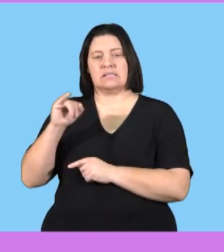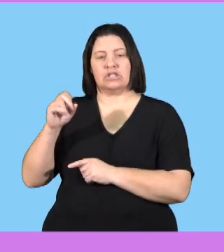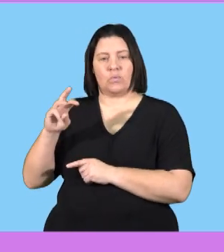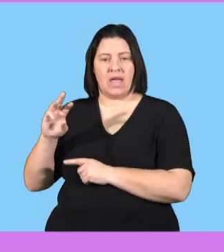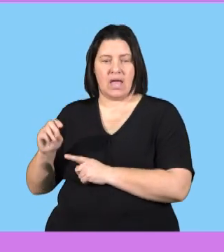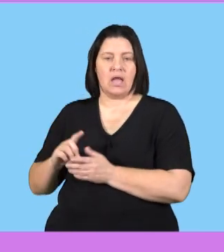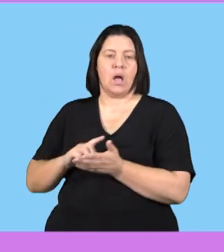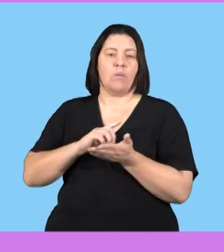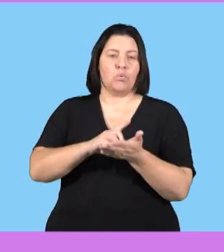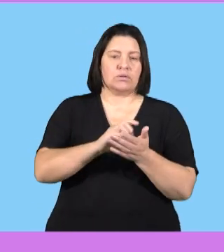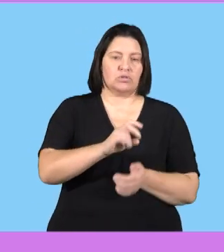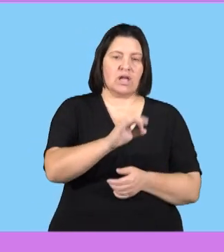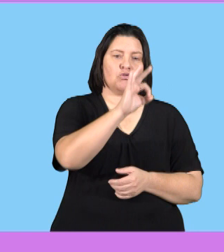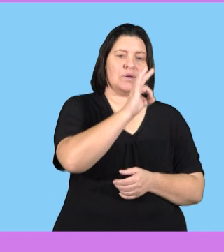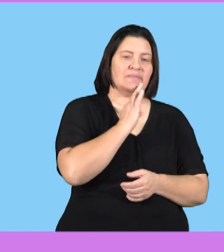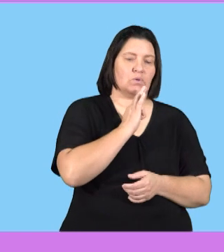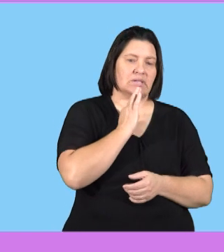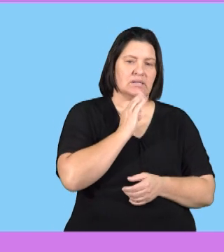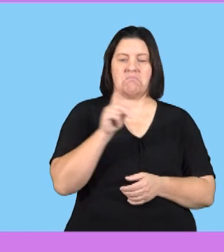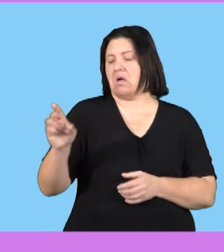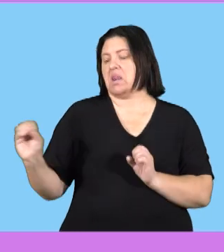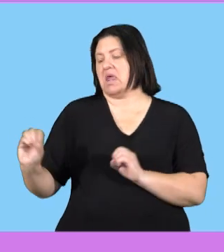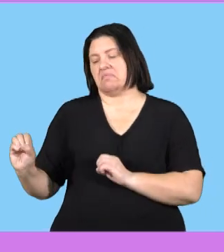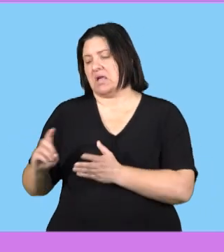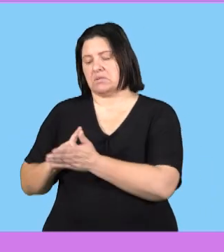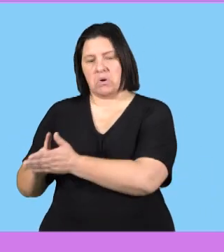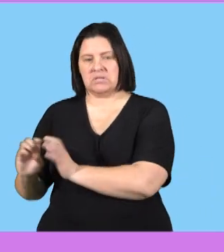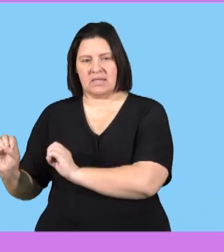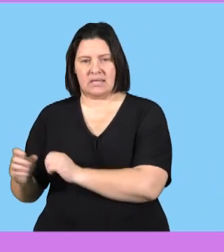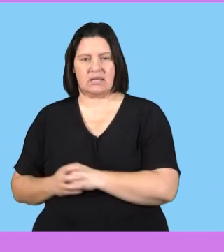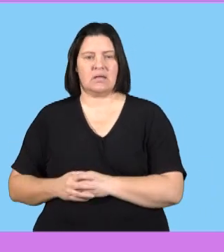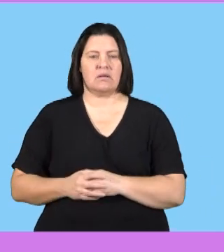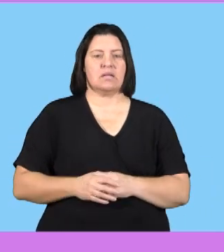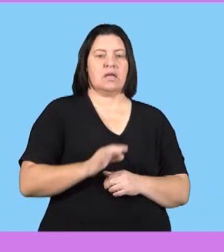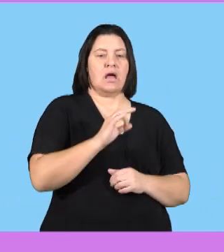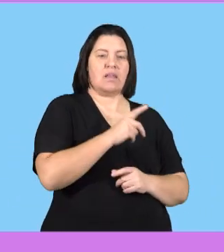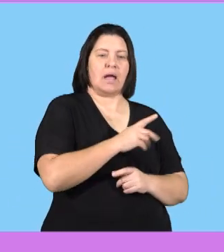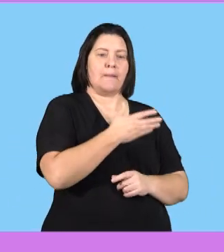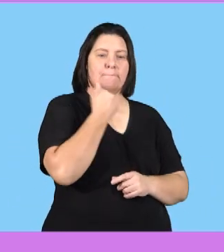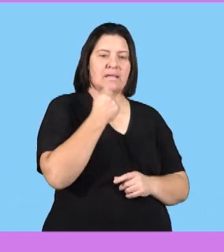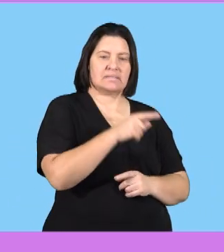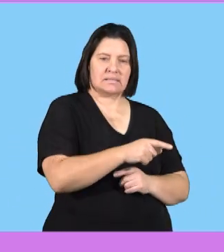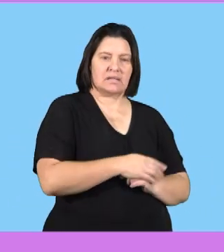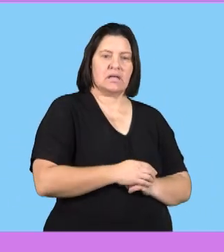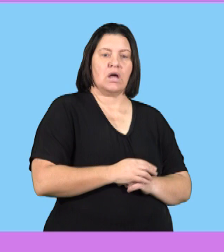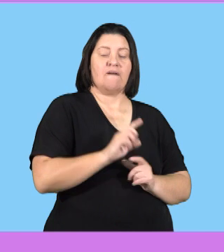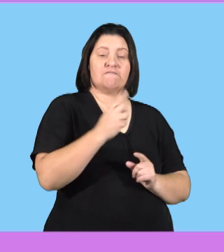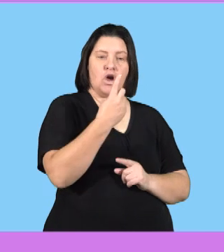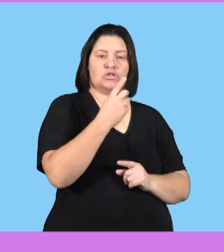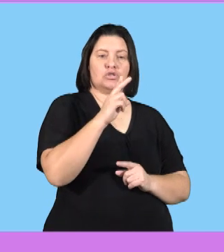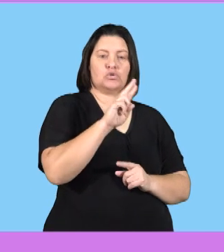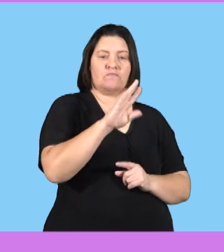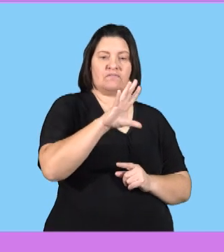side. Booking deposit, 3,000 for the one, none for the other one. Right, 3 kilometers with Best Car. The